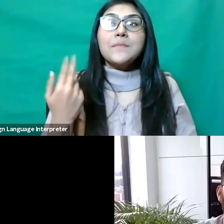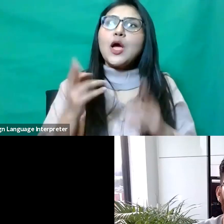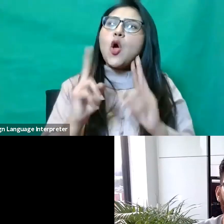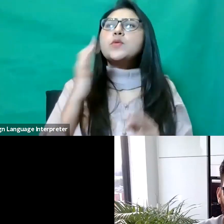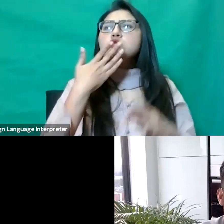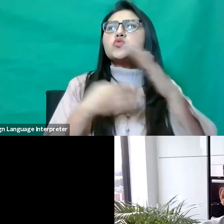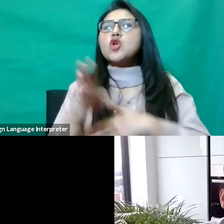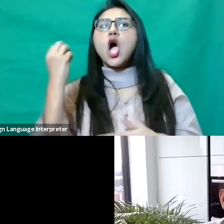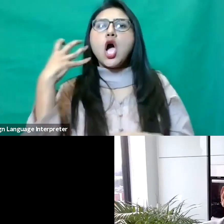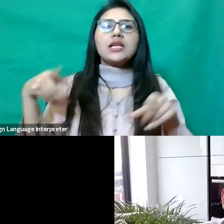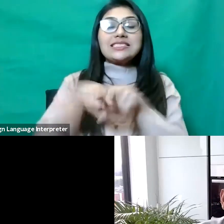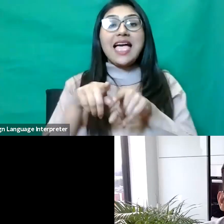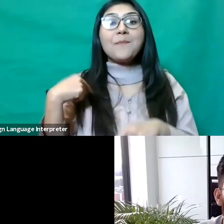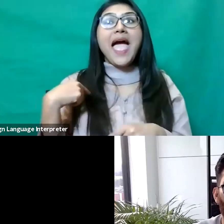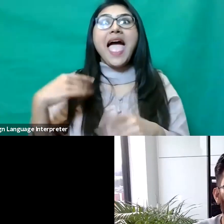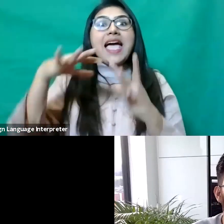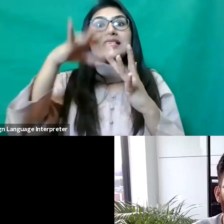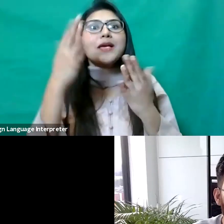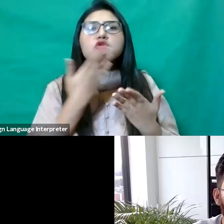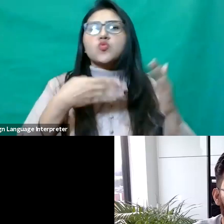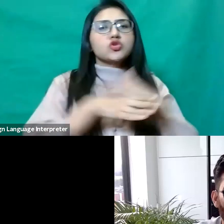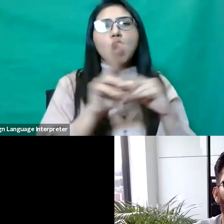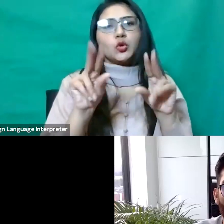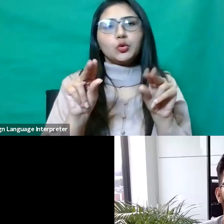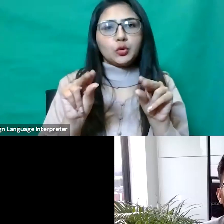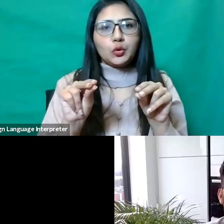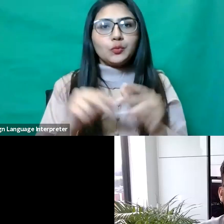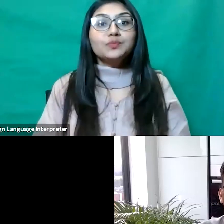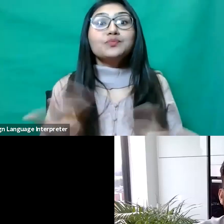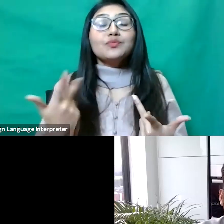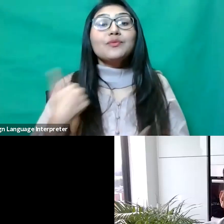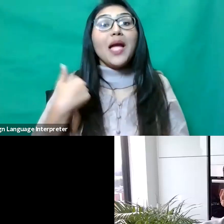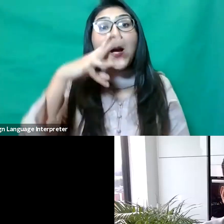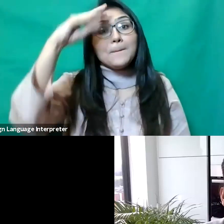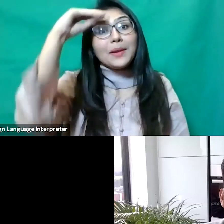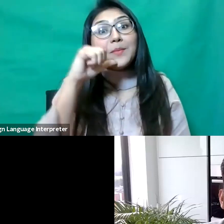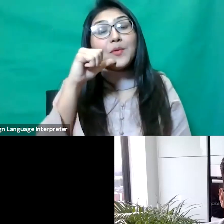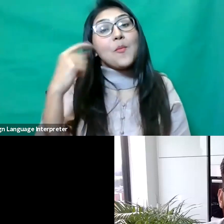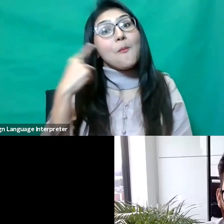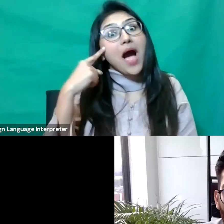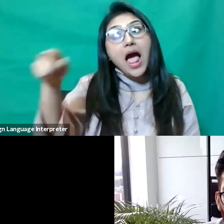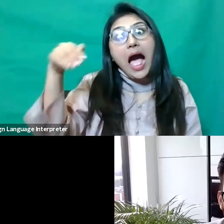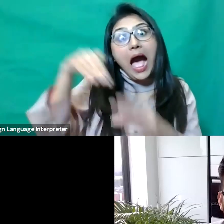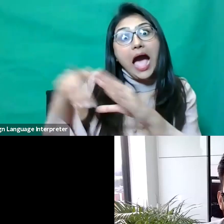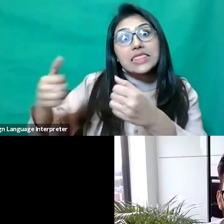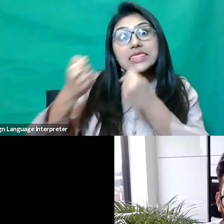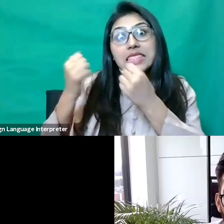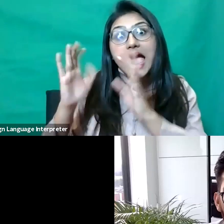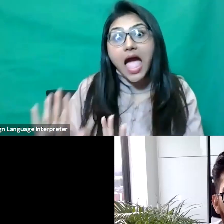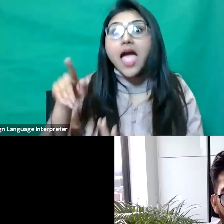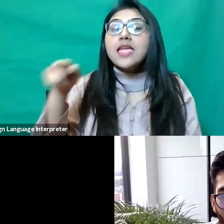go to any like a specialist school. Anyway, because my parents knew that I can do anything and I can do